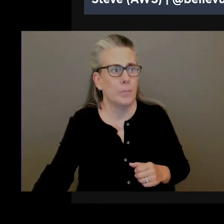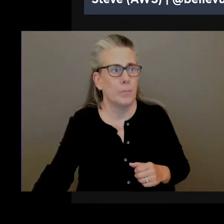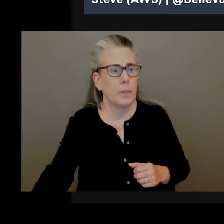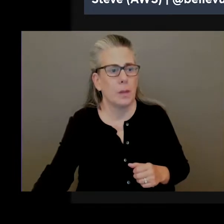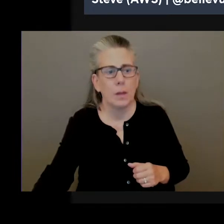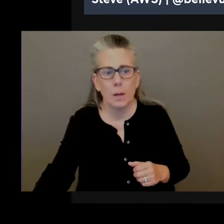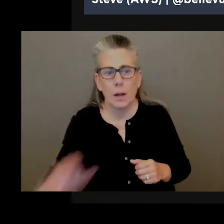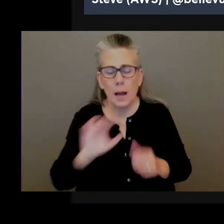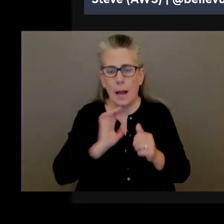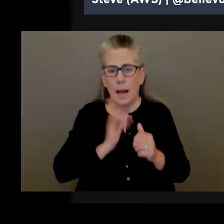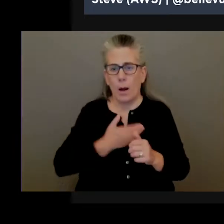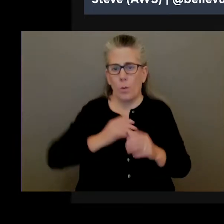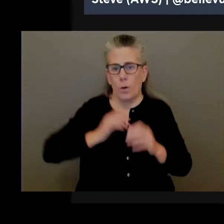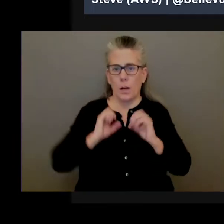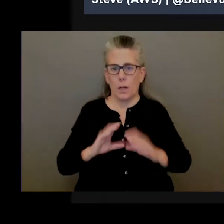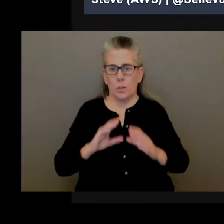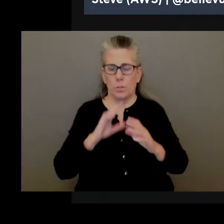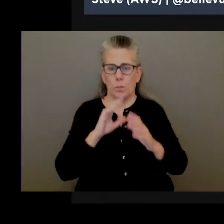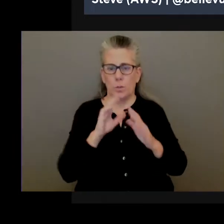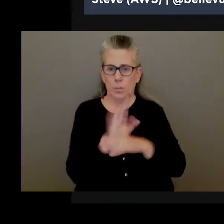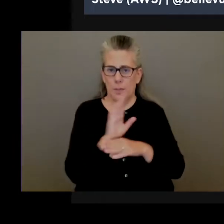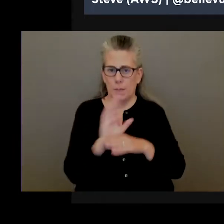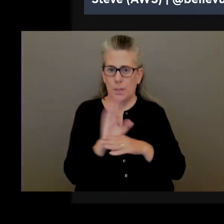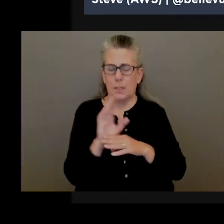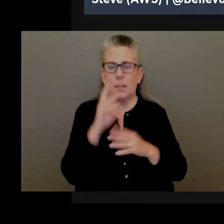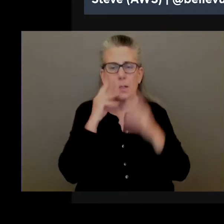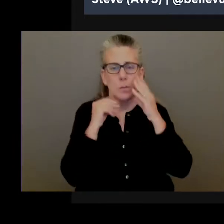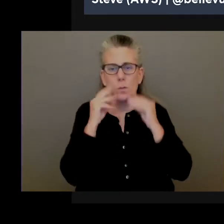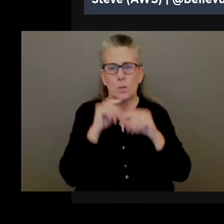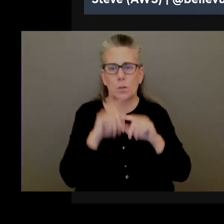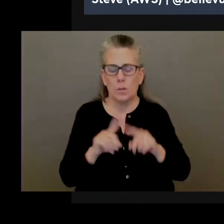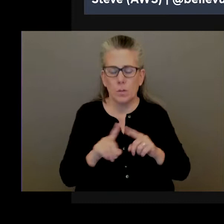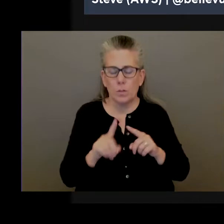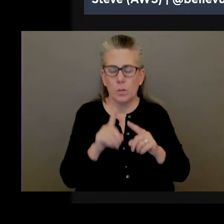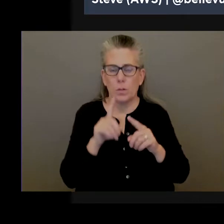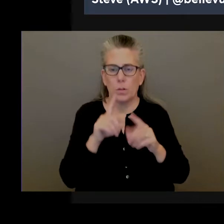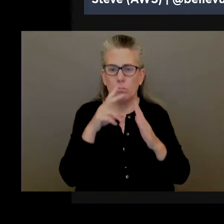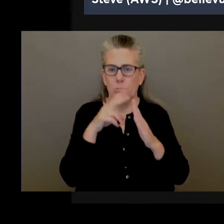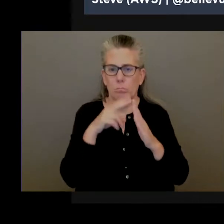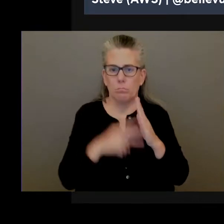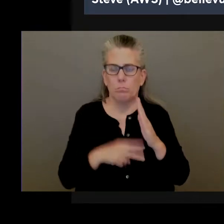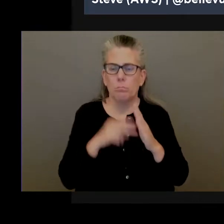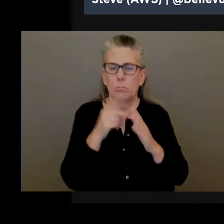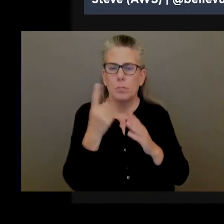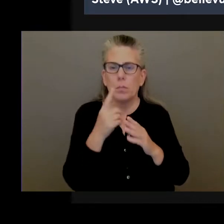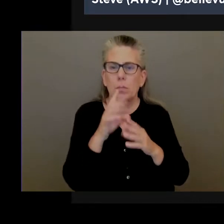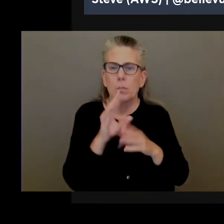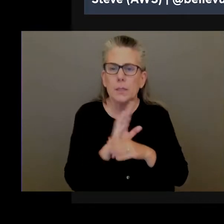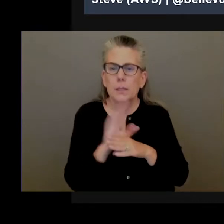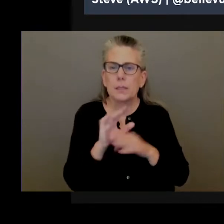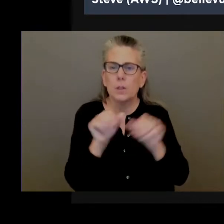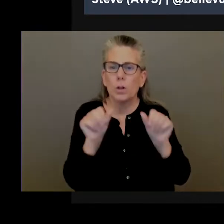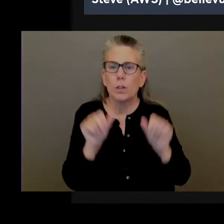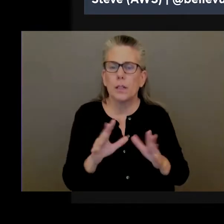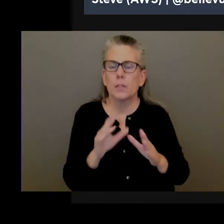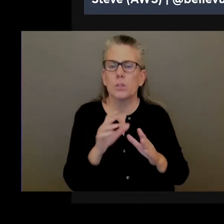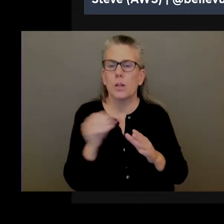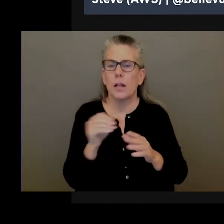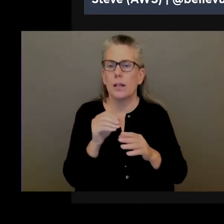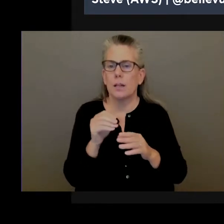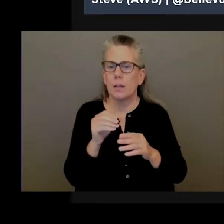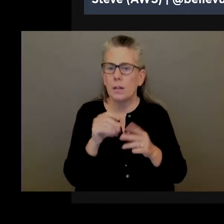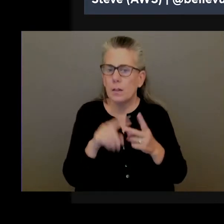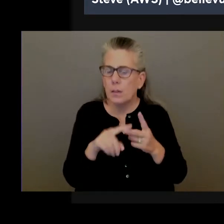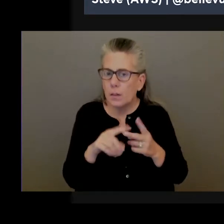leverage machine learning for applications such as recommendation engines, object detection, fraud detection, and many more. Now, although the use of